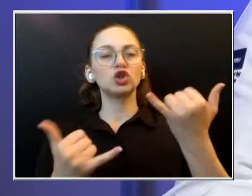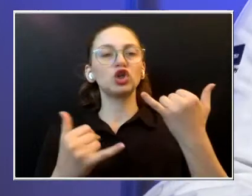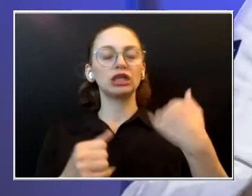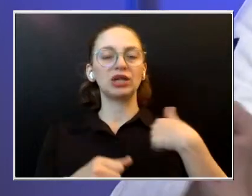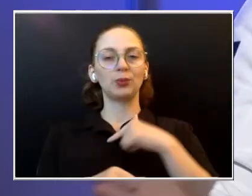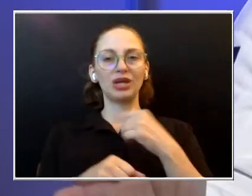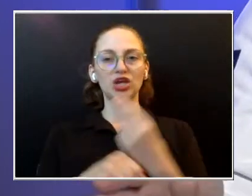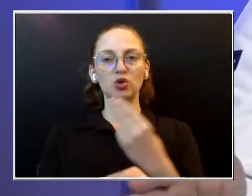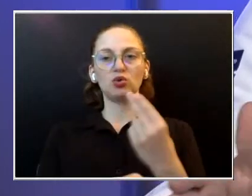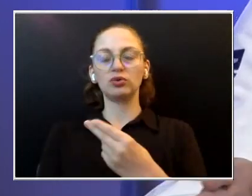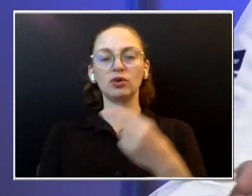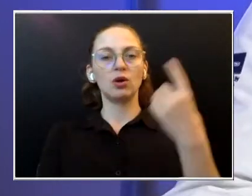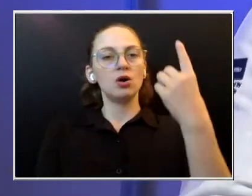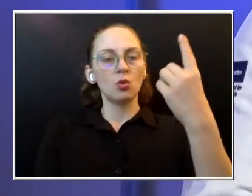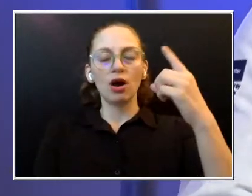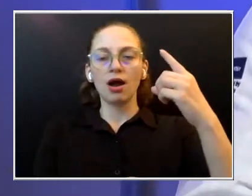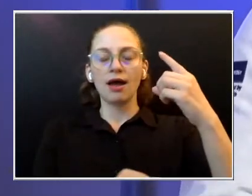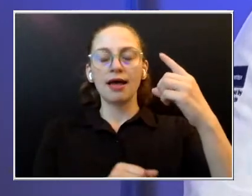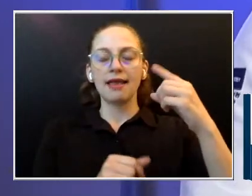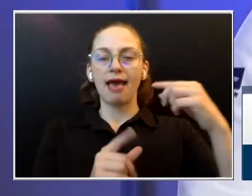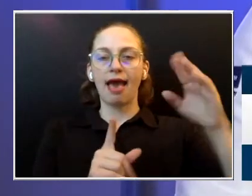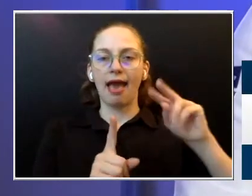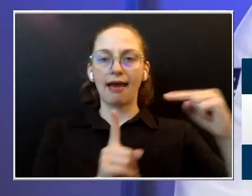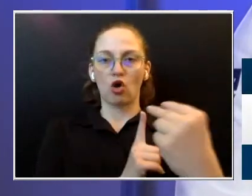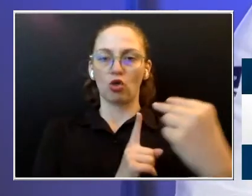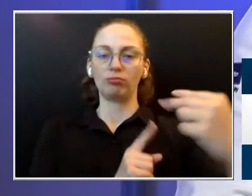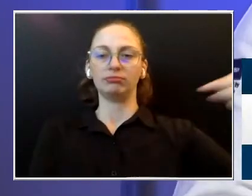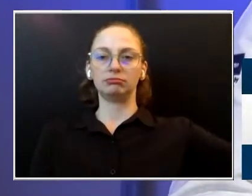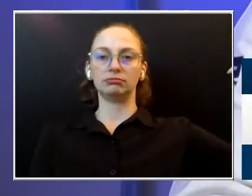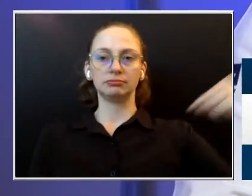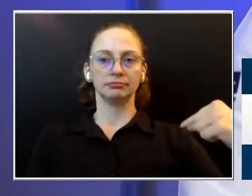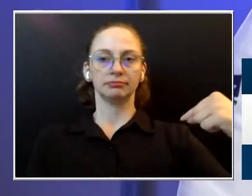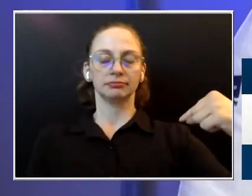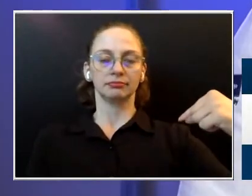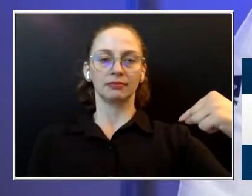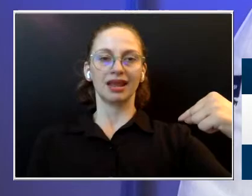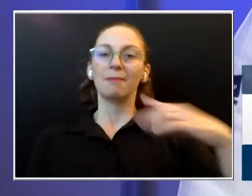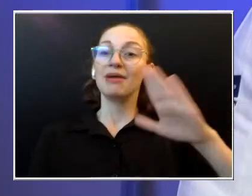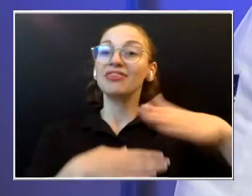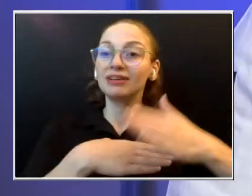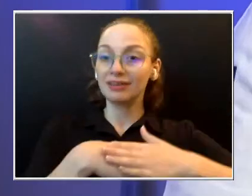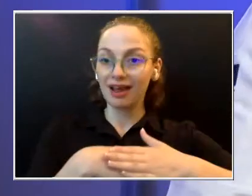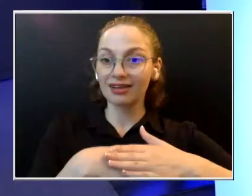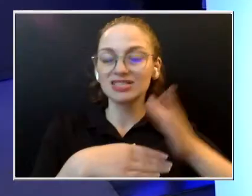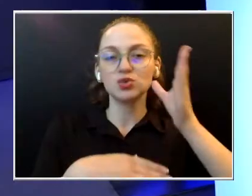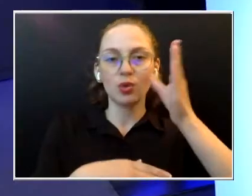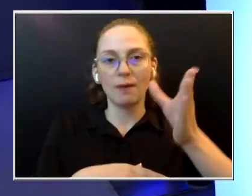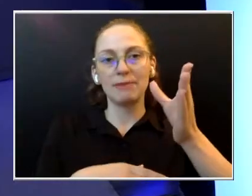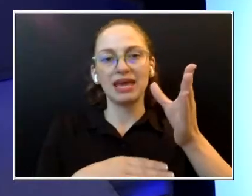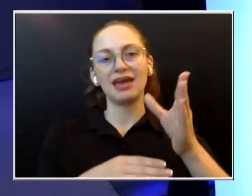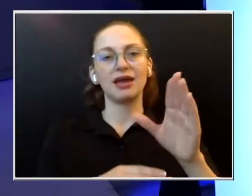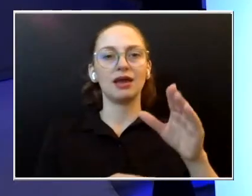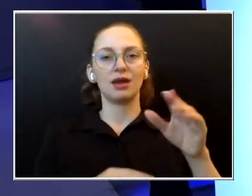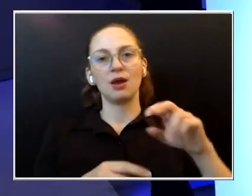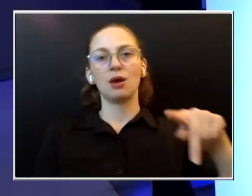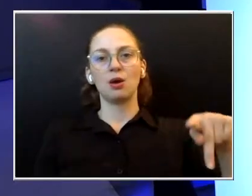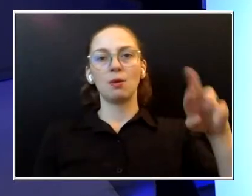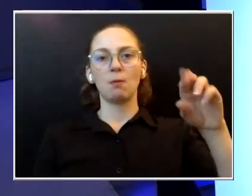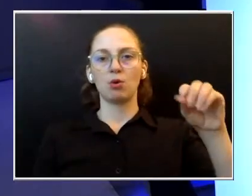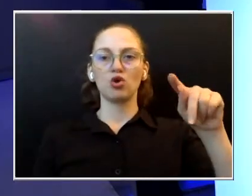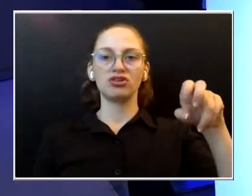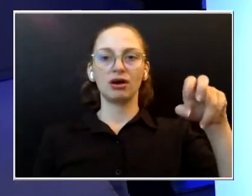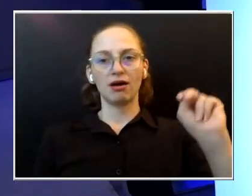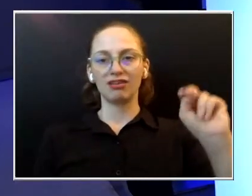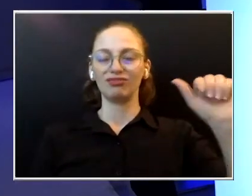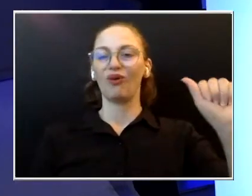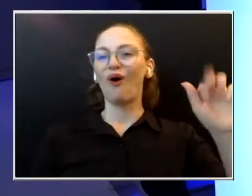but the next generation is going to be proton arcs. So we're able. Sounds like an artistic work here. So instead of just kind of shooting straight, you're going to be moving